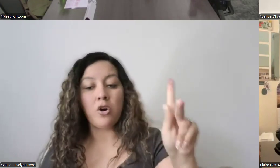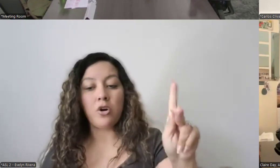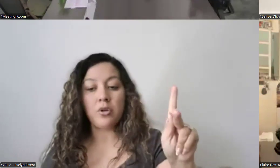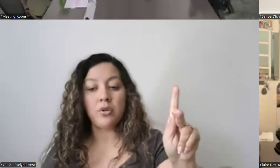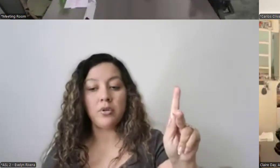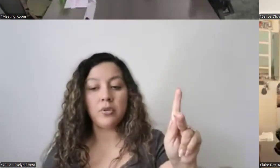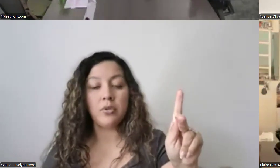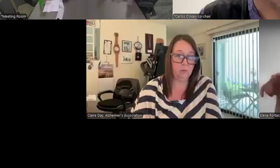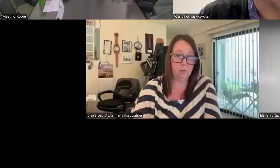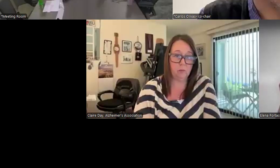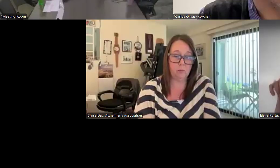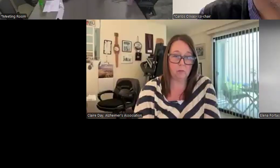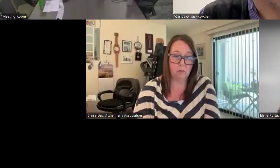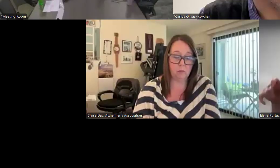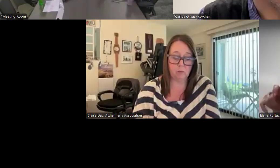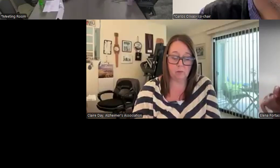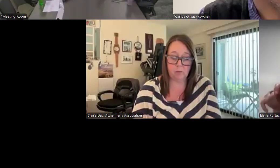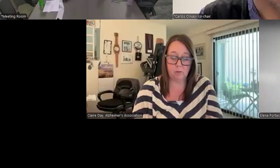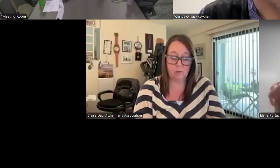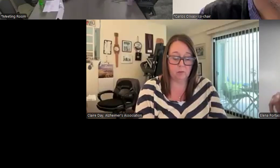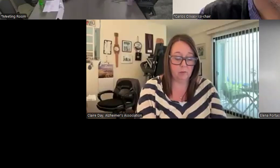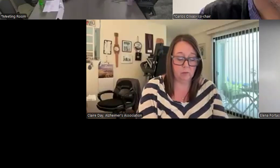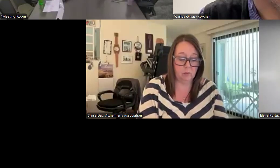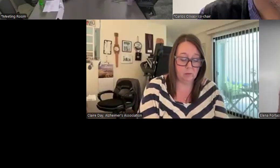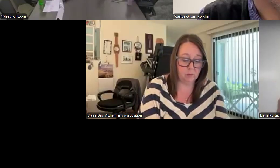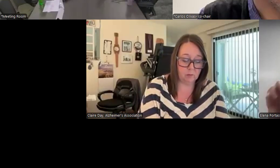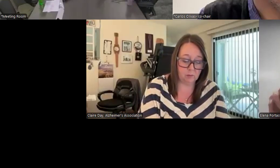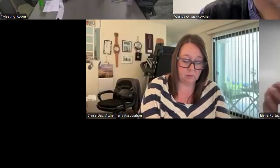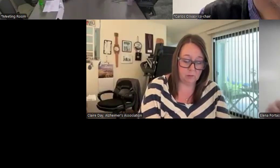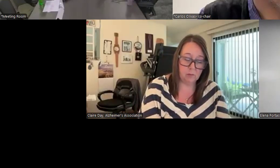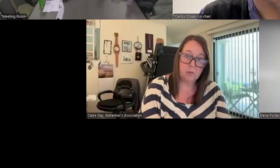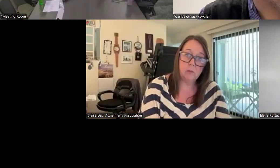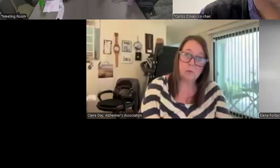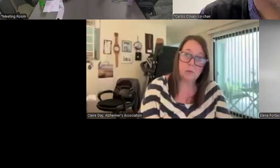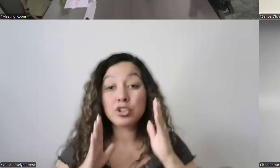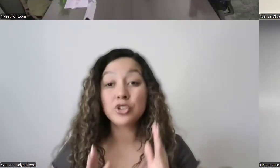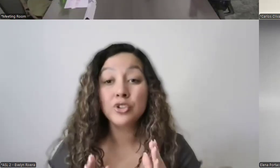dementia officer in the municipalities, so small areas